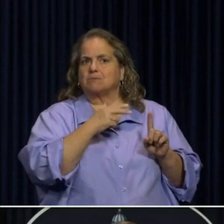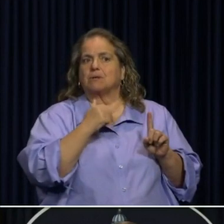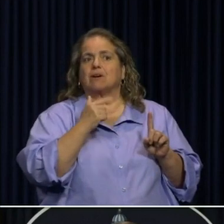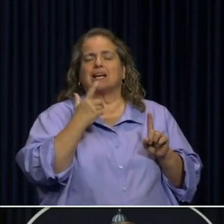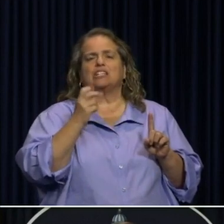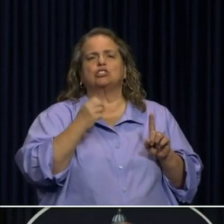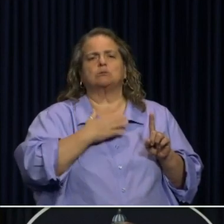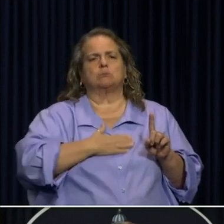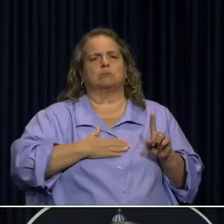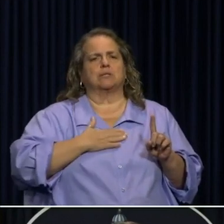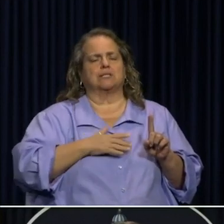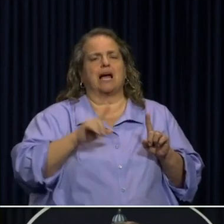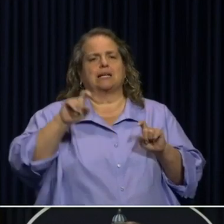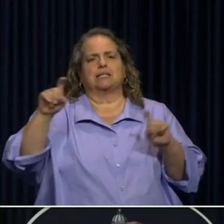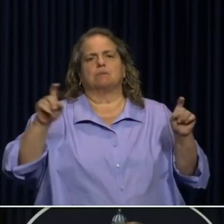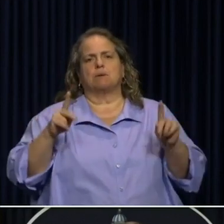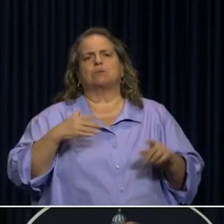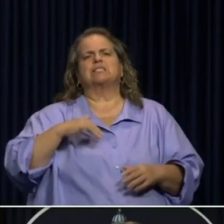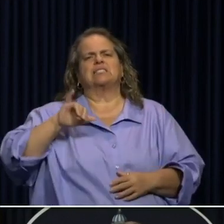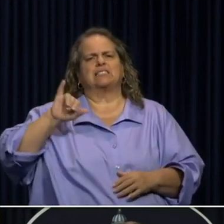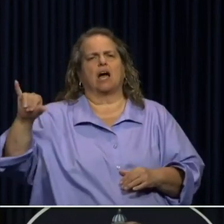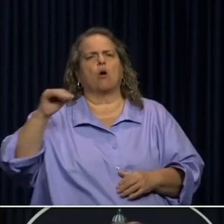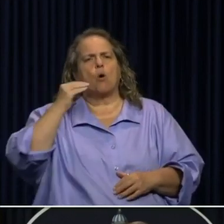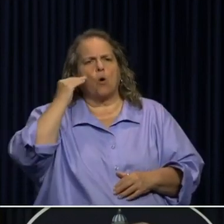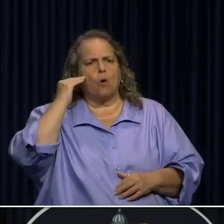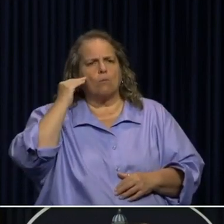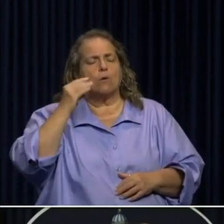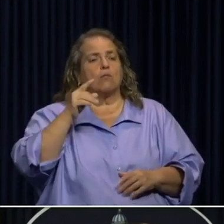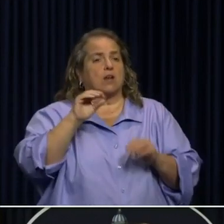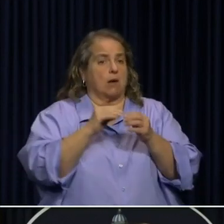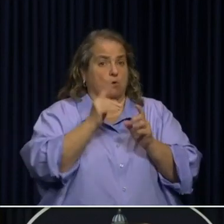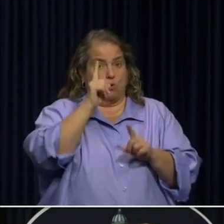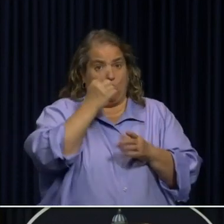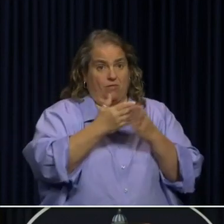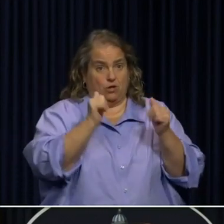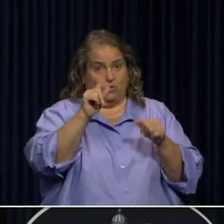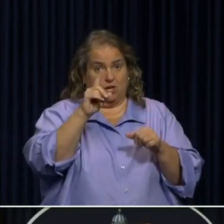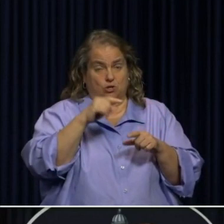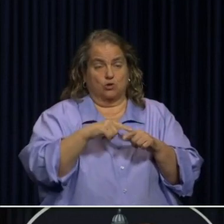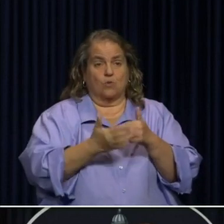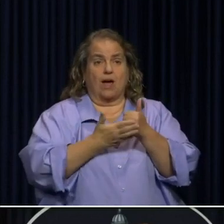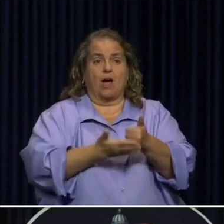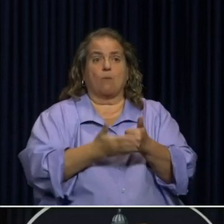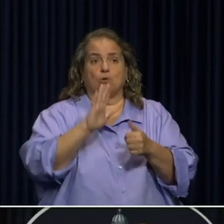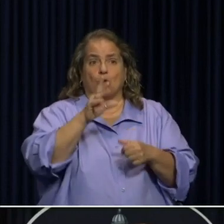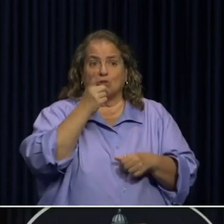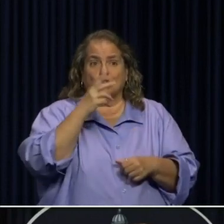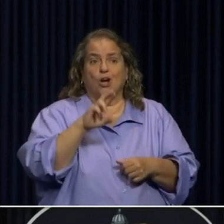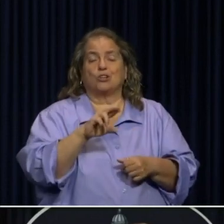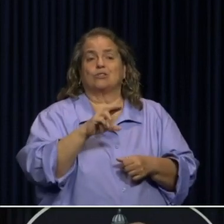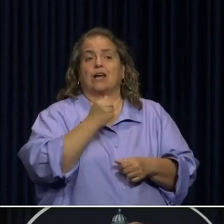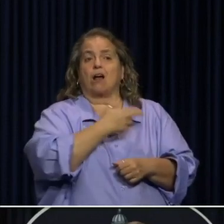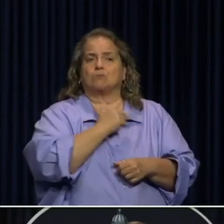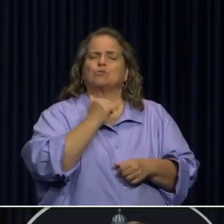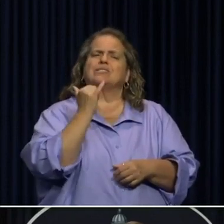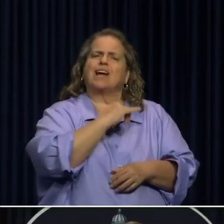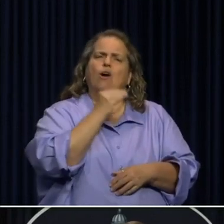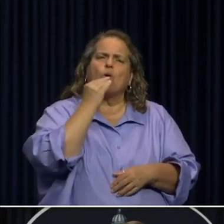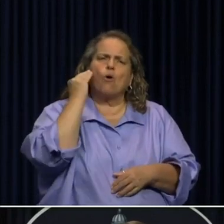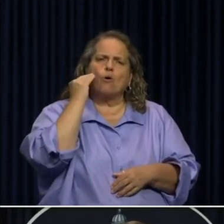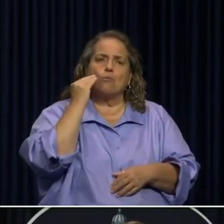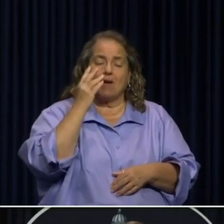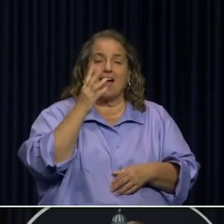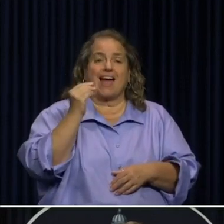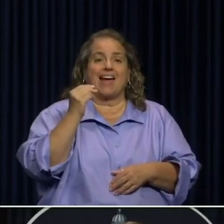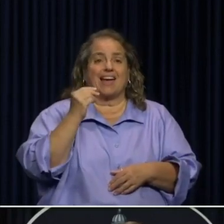home. The number one thing you can do to help your healthcare providers is to stay home. And I also liked how he looks about 10